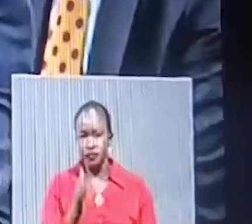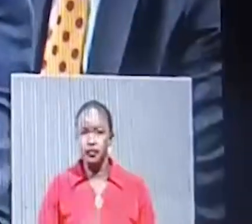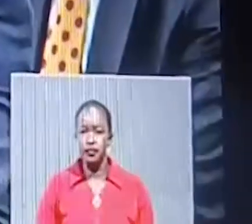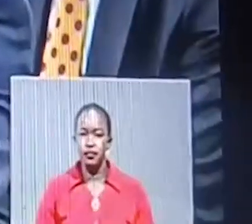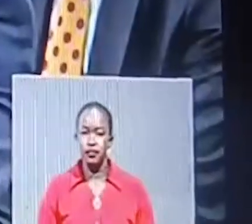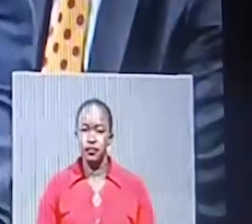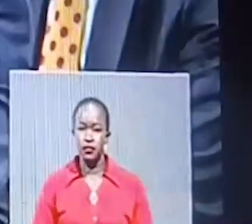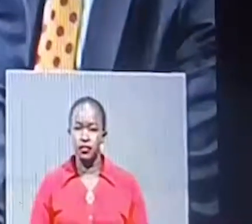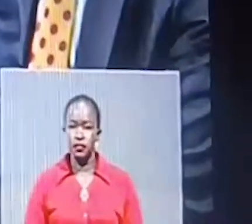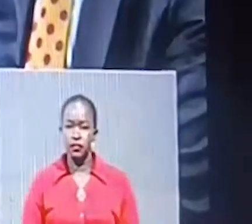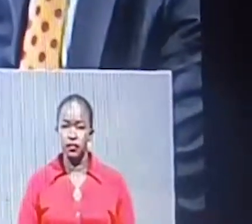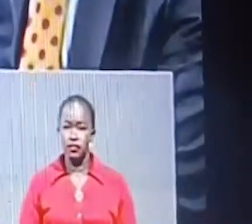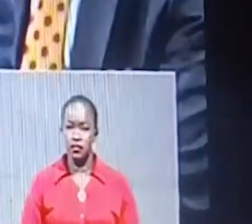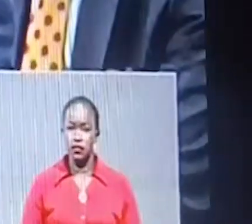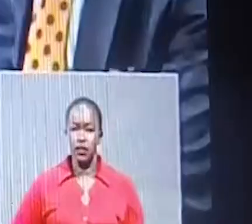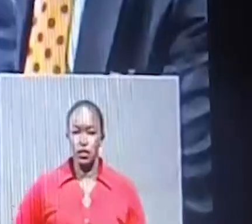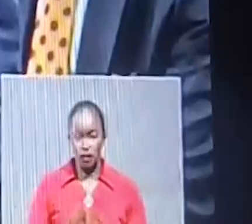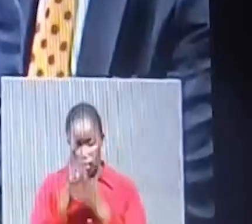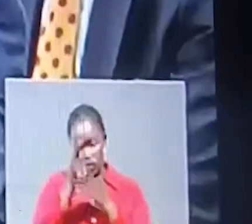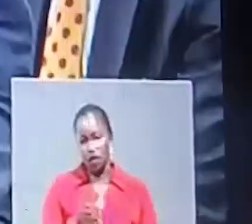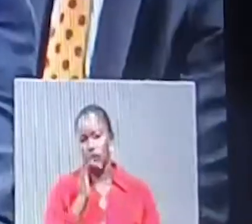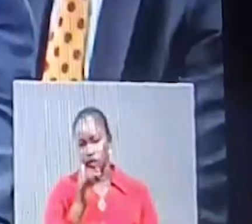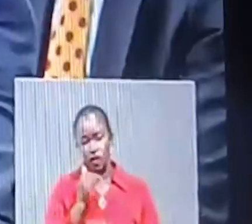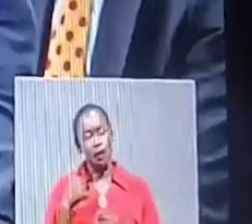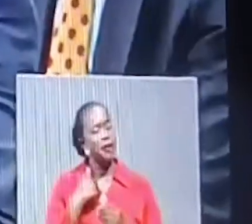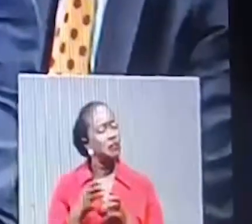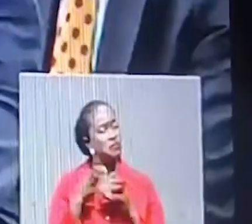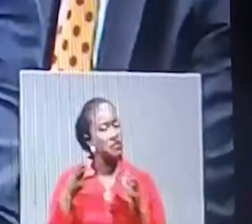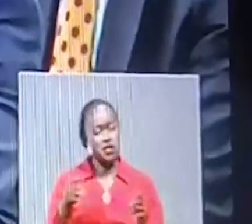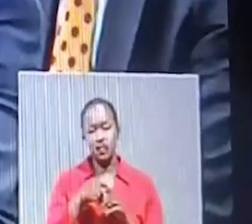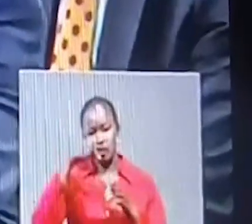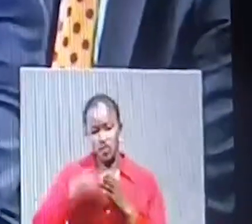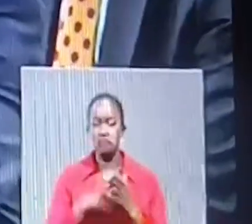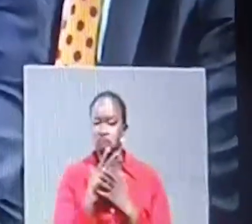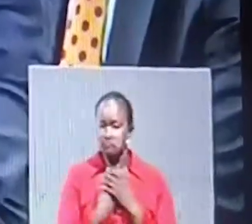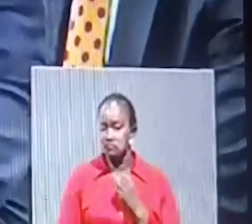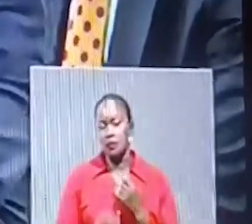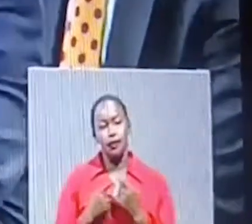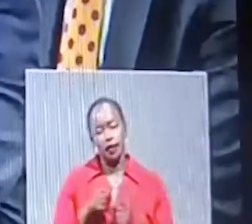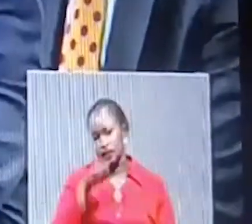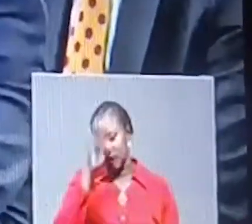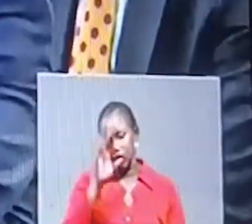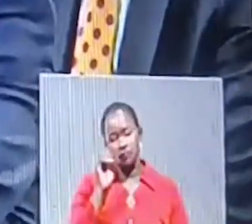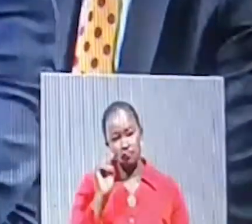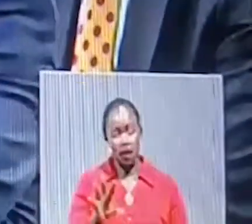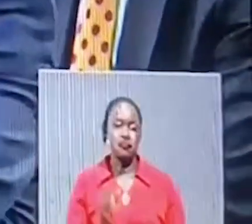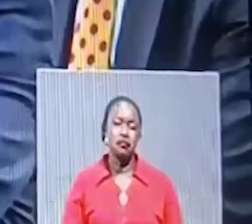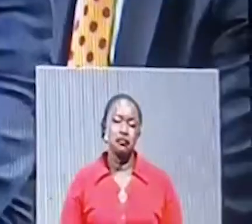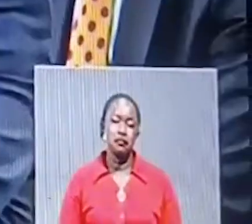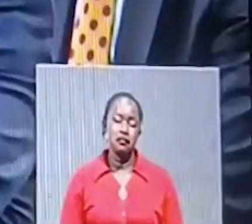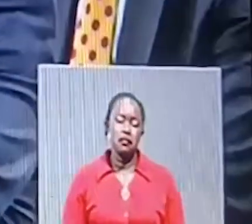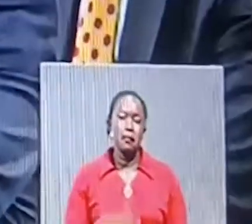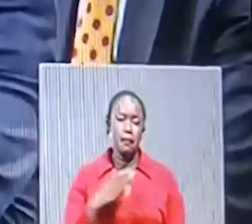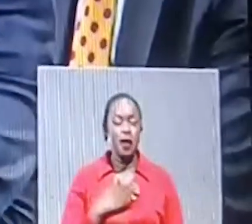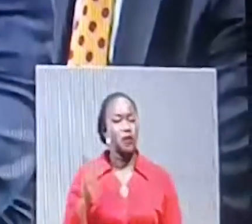Right Honorable Speaker, I'm greatly and deeply disappointed, but I'm not surprised by my